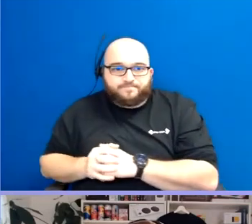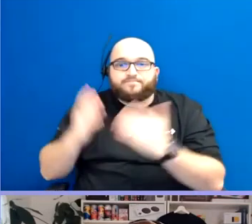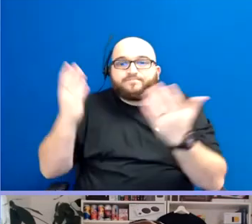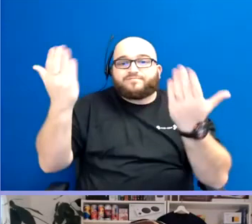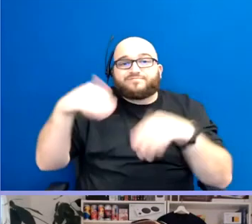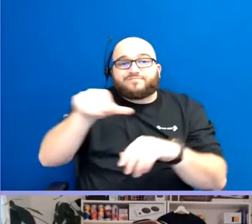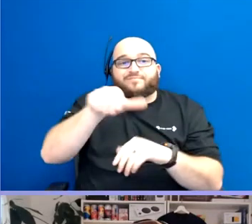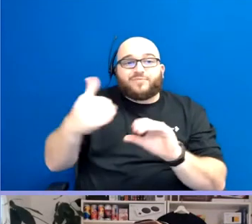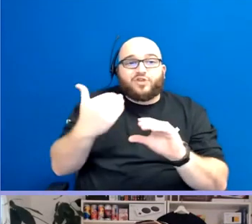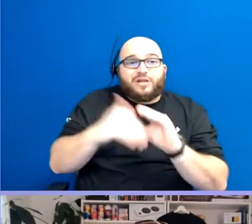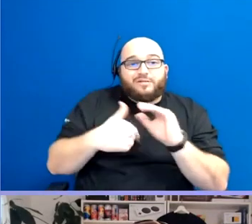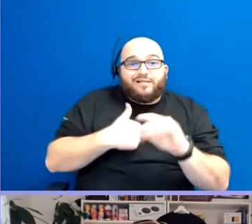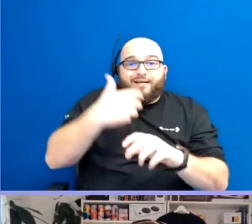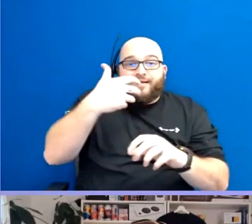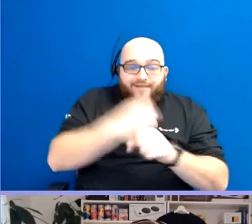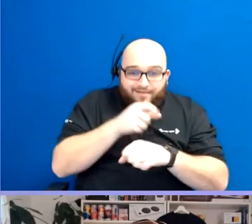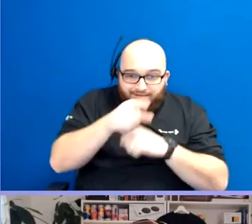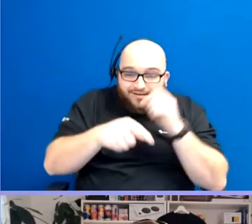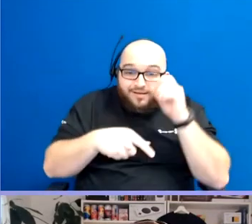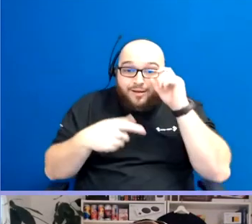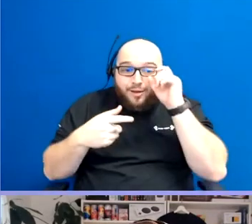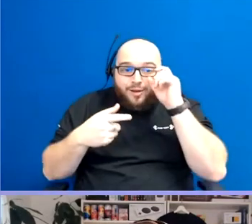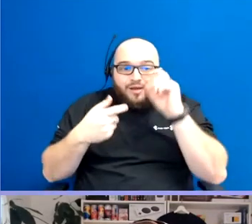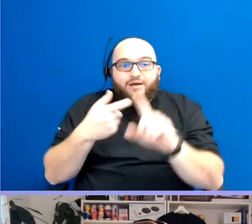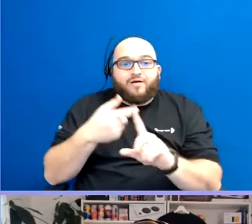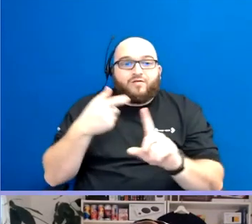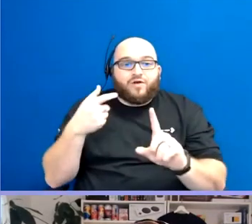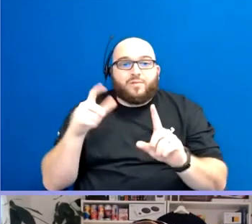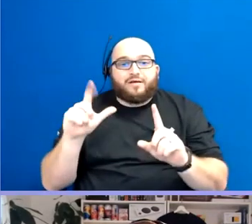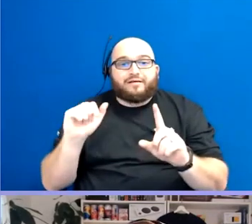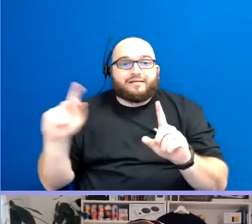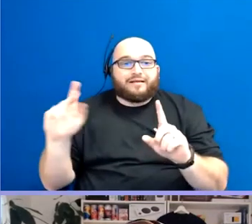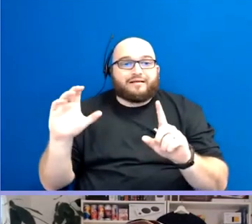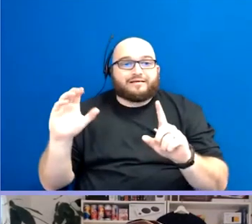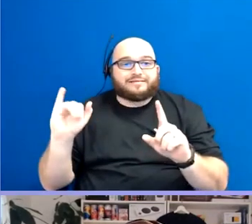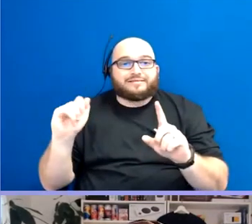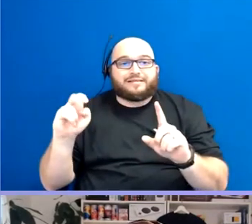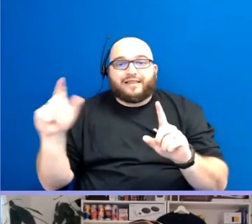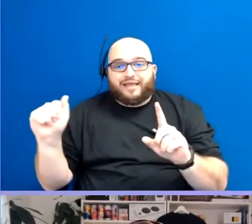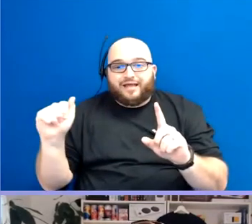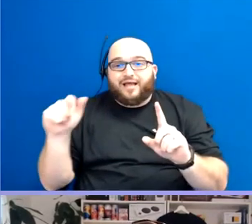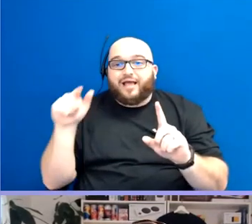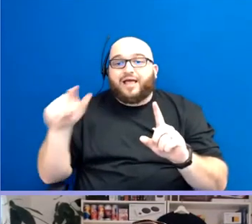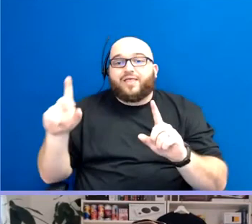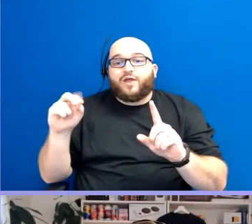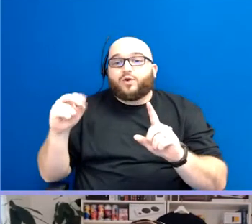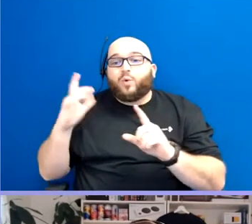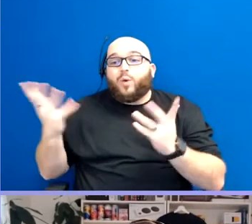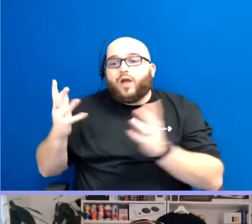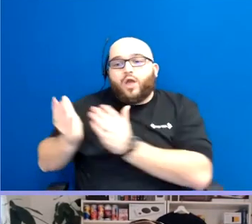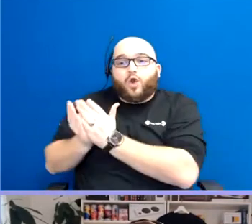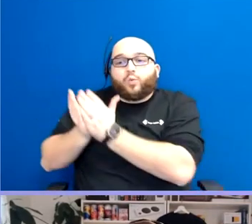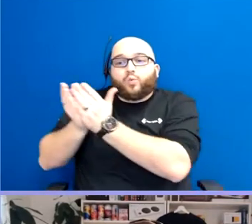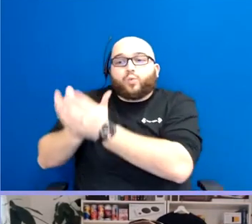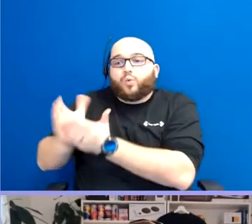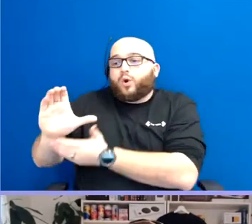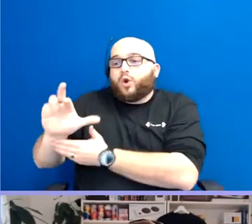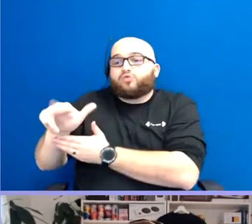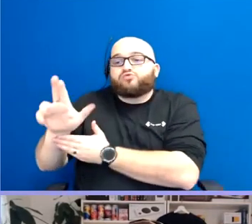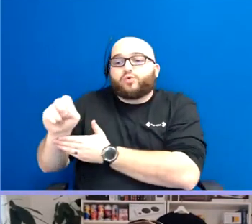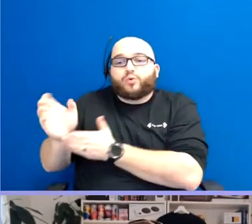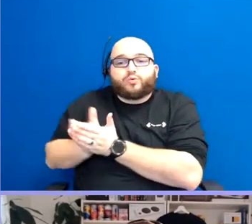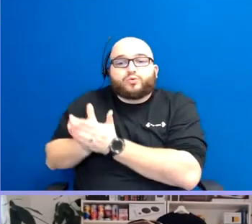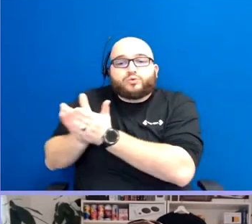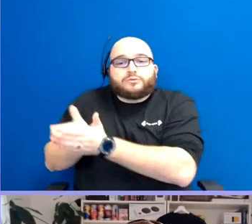Another one is from Tallink Silja, which does cruises in Sweden. And